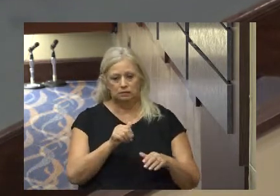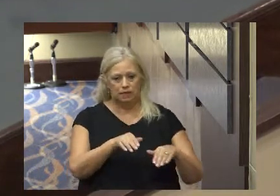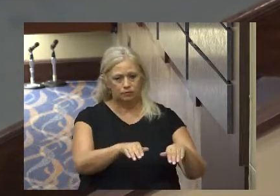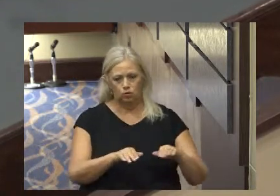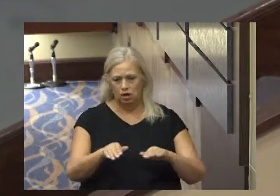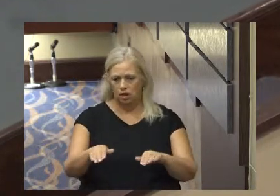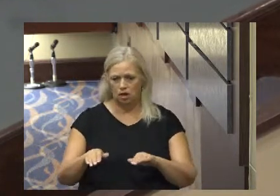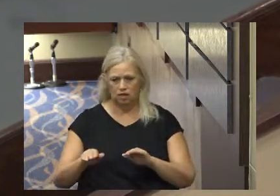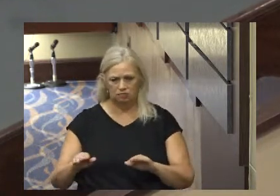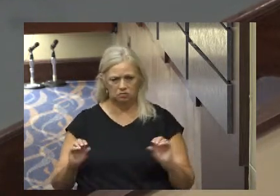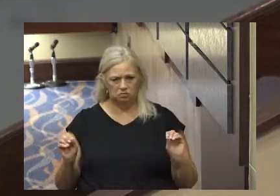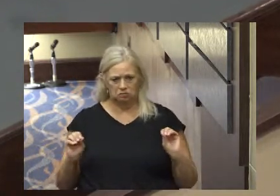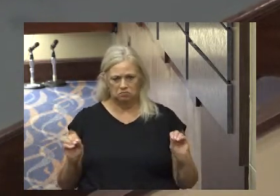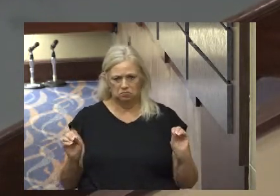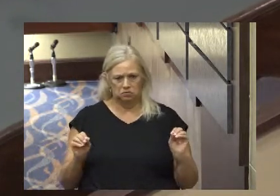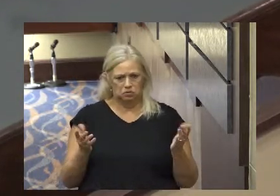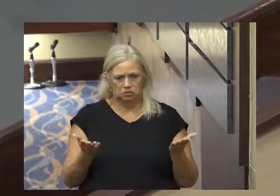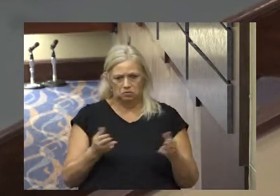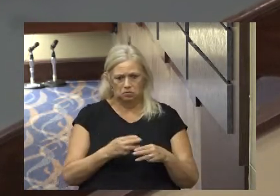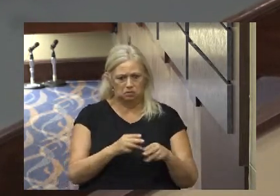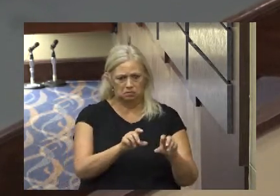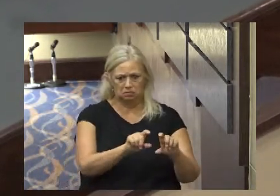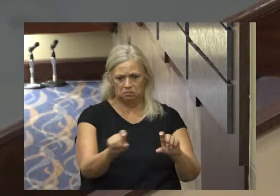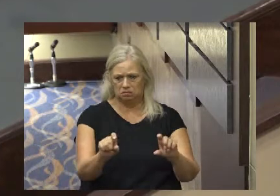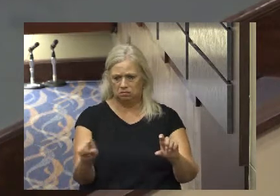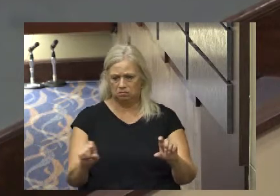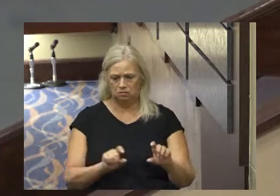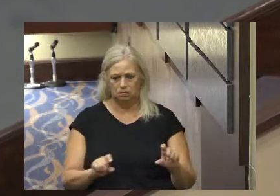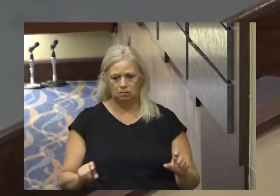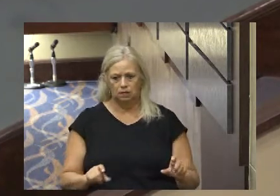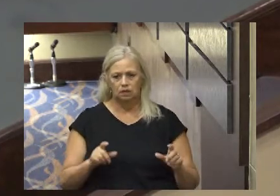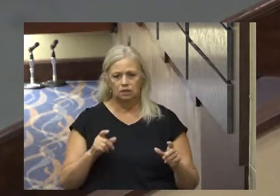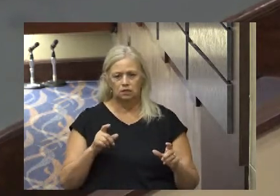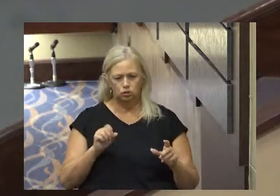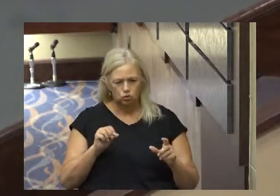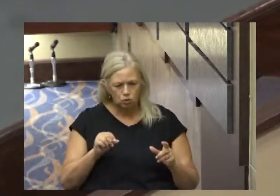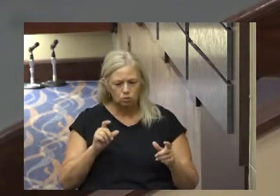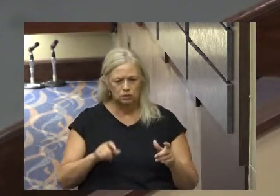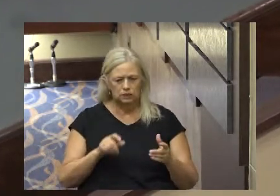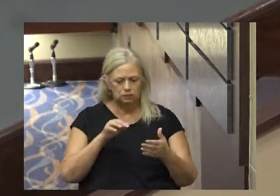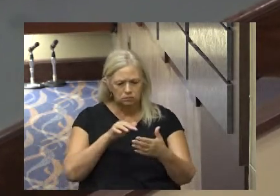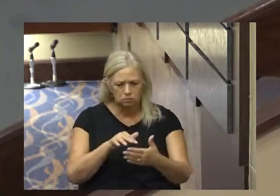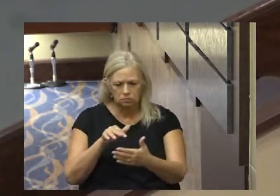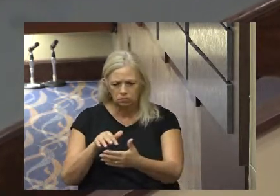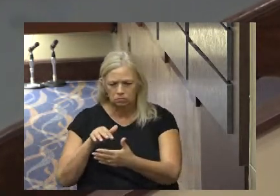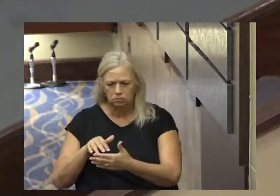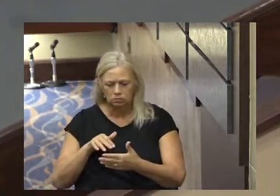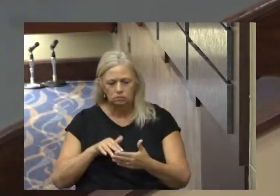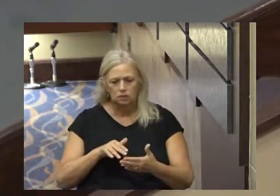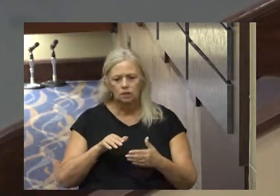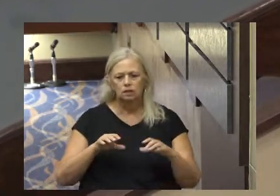translated into a much wider study that had to be done to carefully proceed with that project. The result was